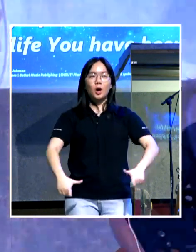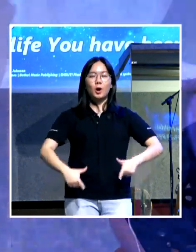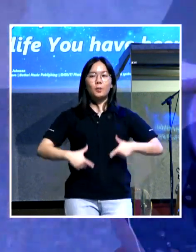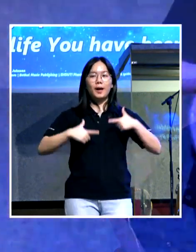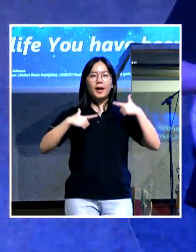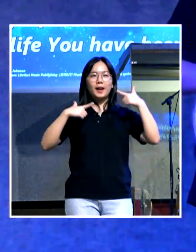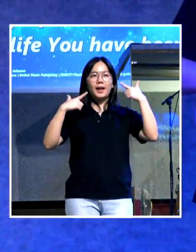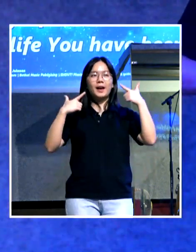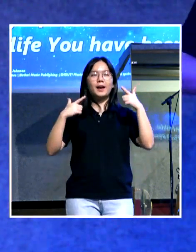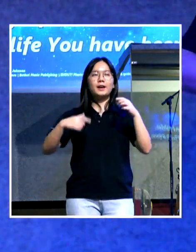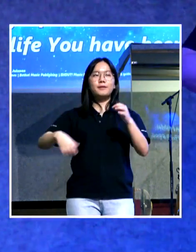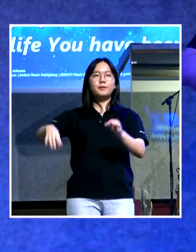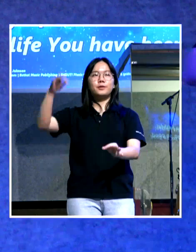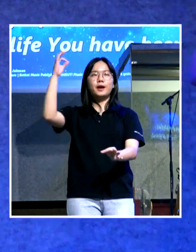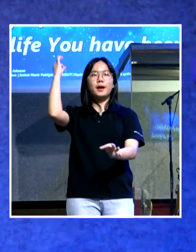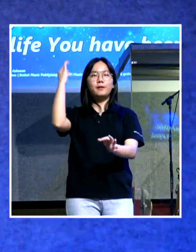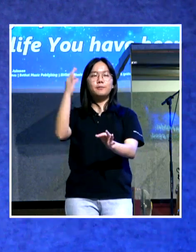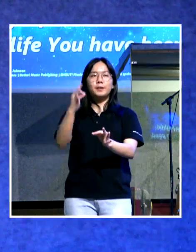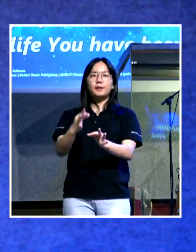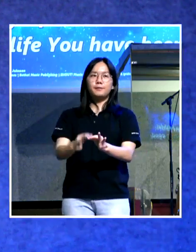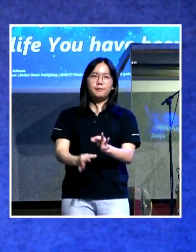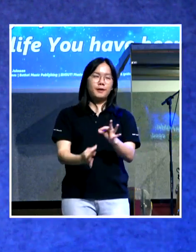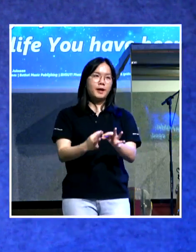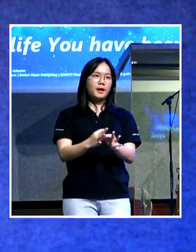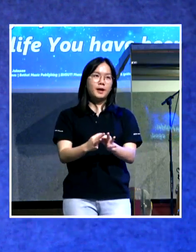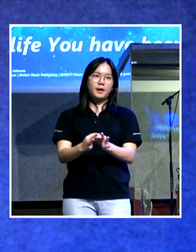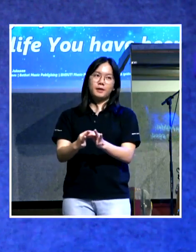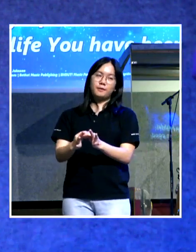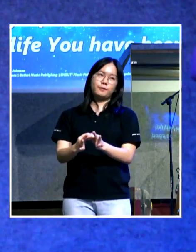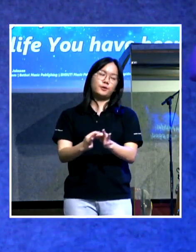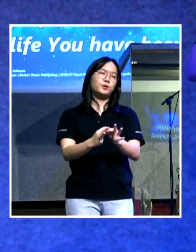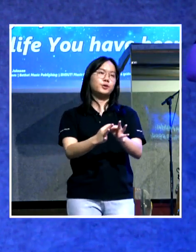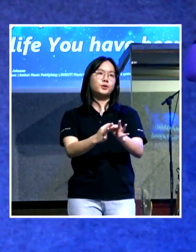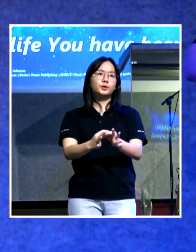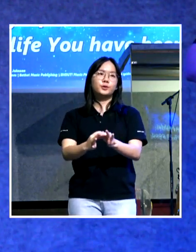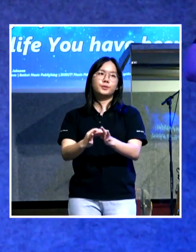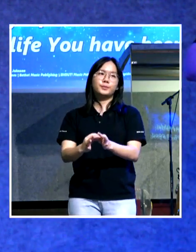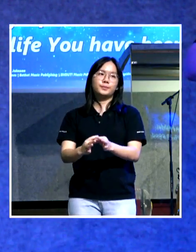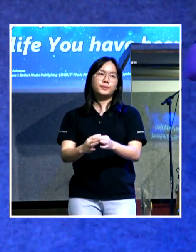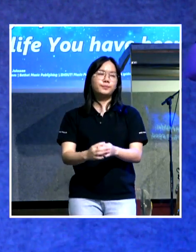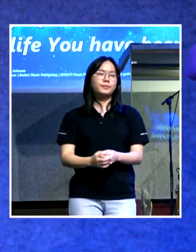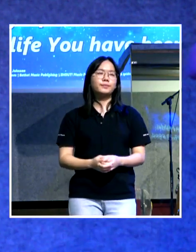So my life you have been faithful.